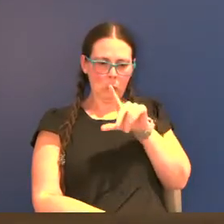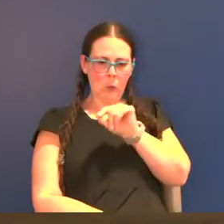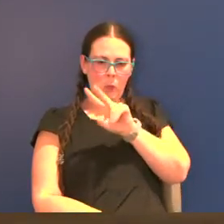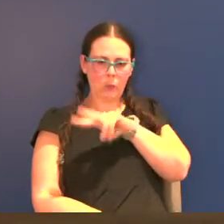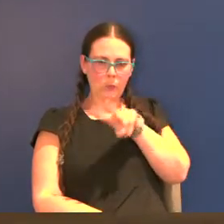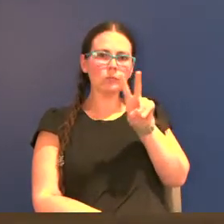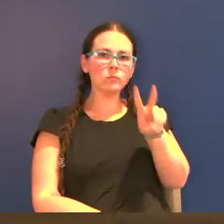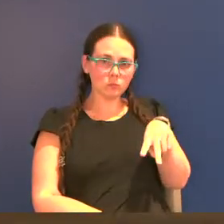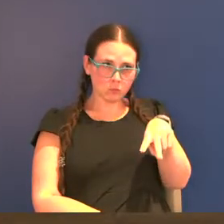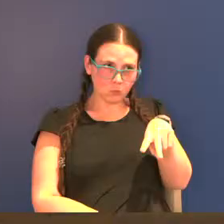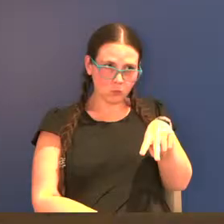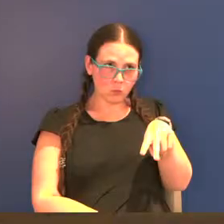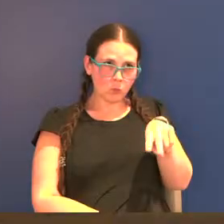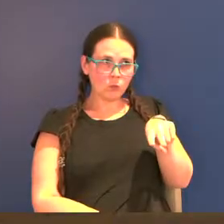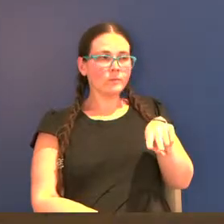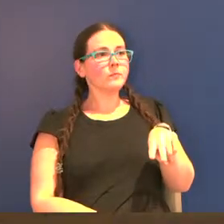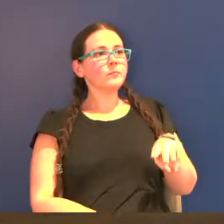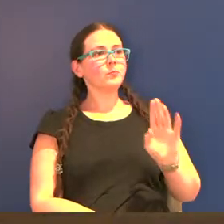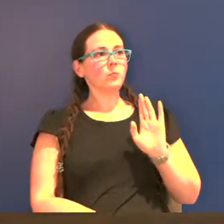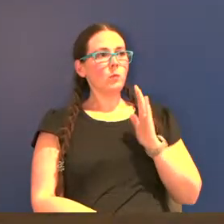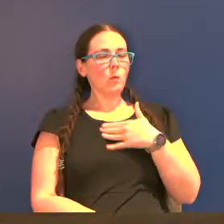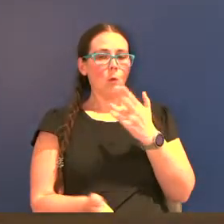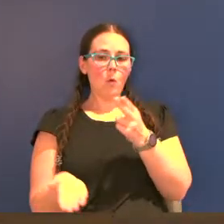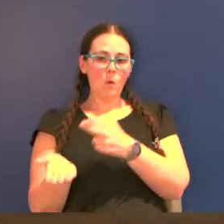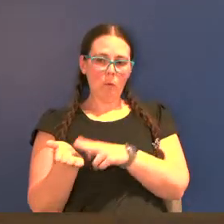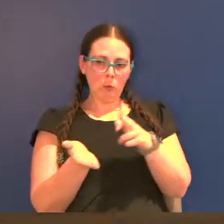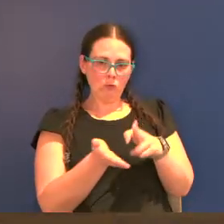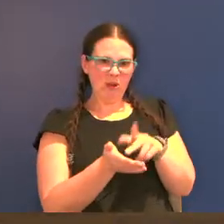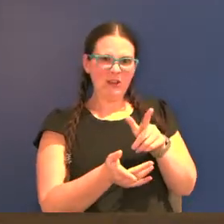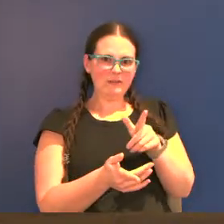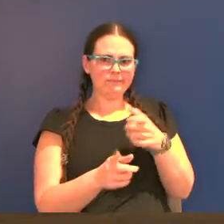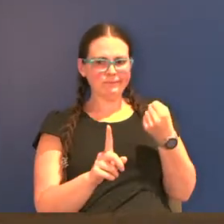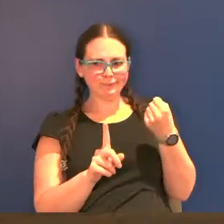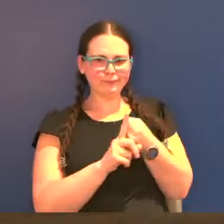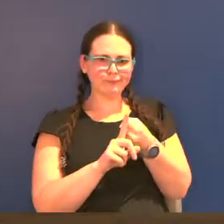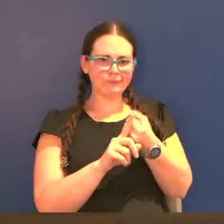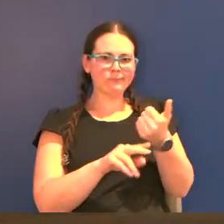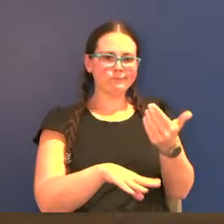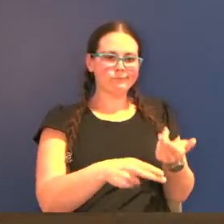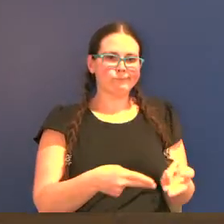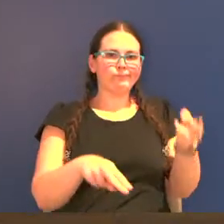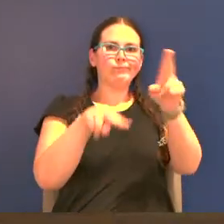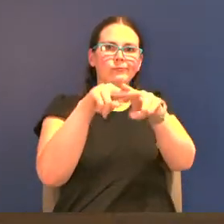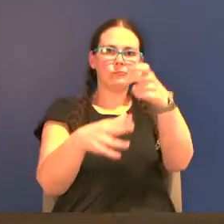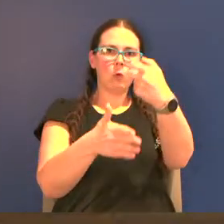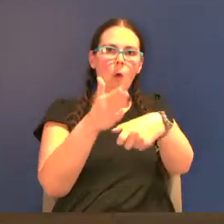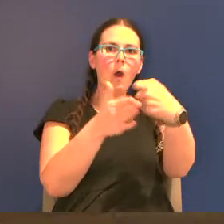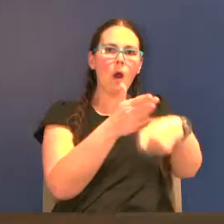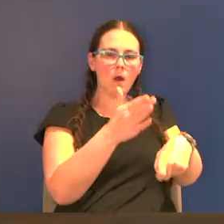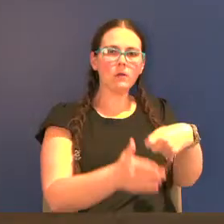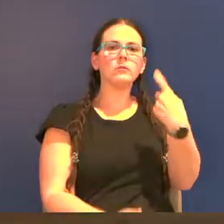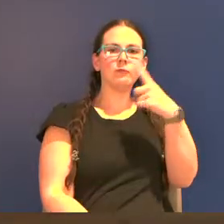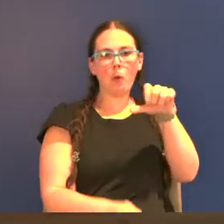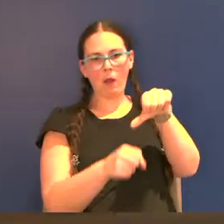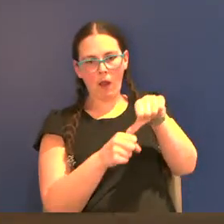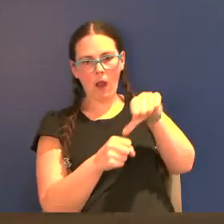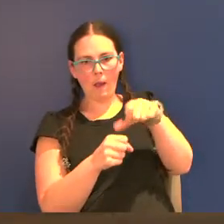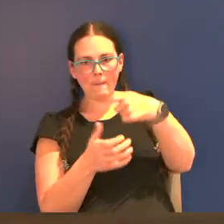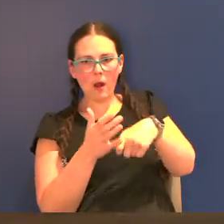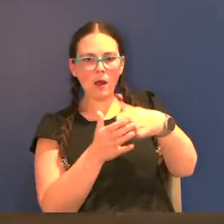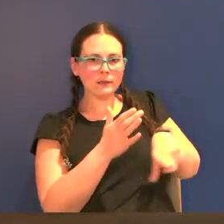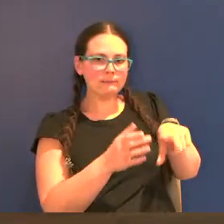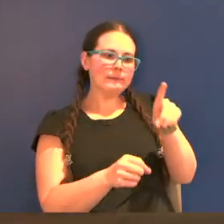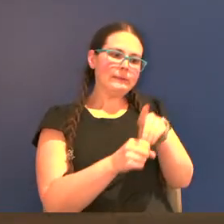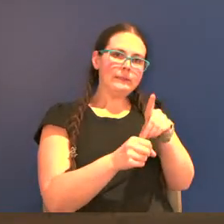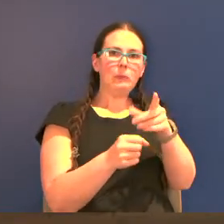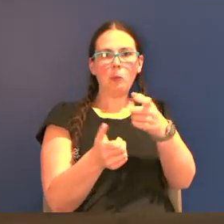2022, our contractors were hit with high increased cost as far as gas prices and diesel